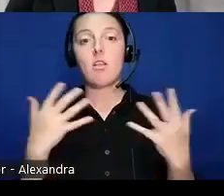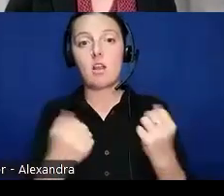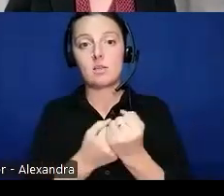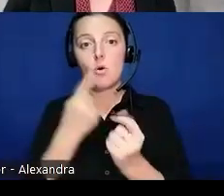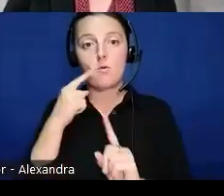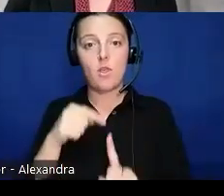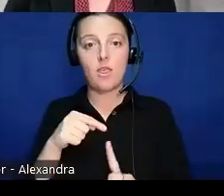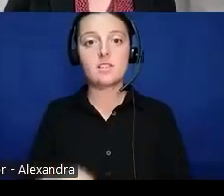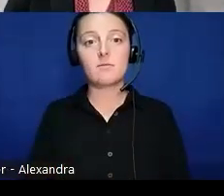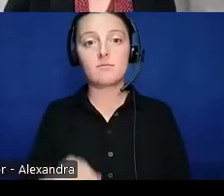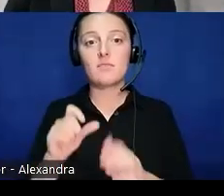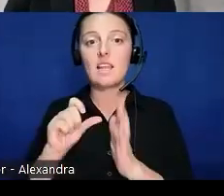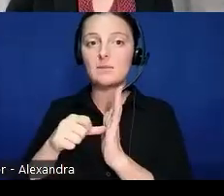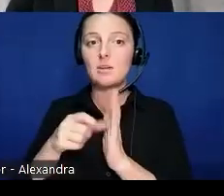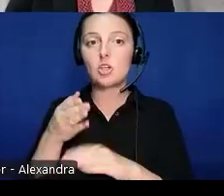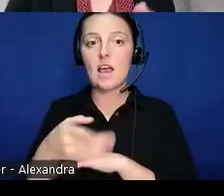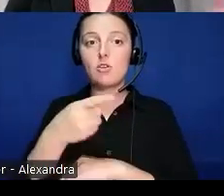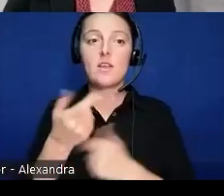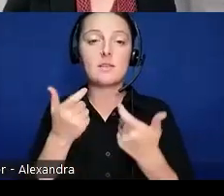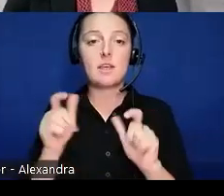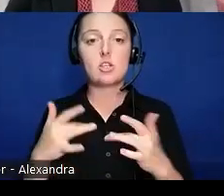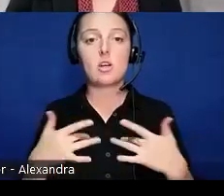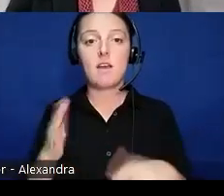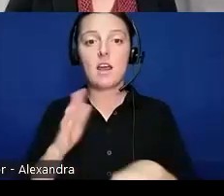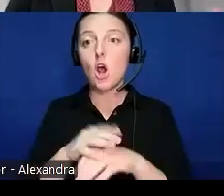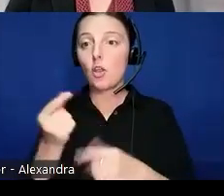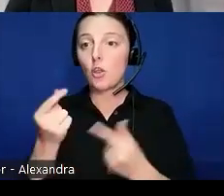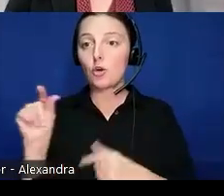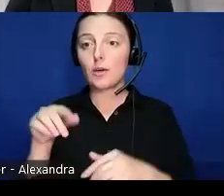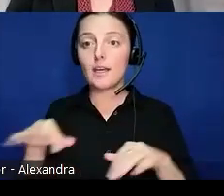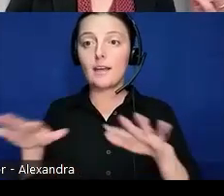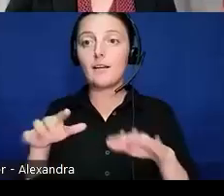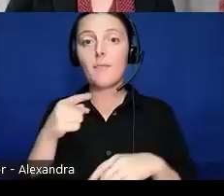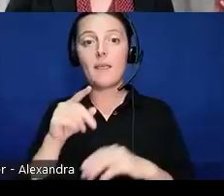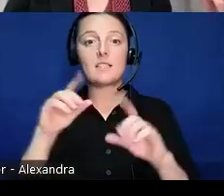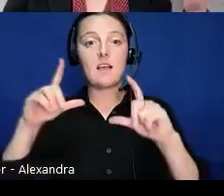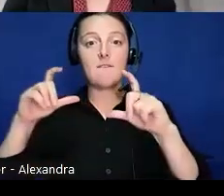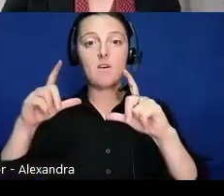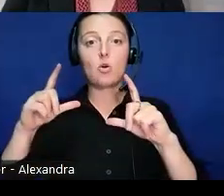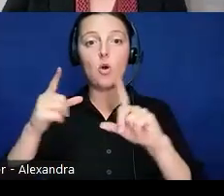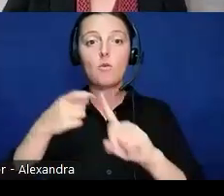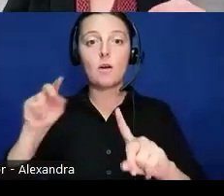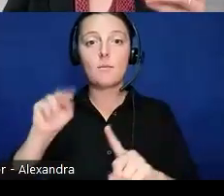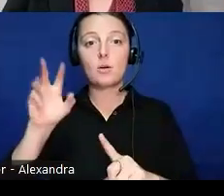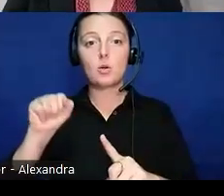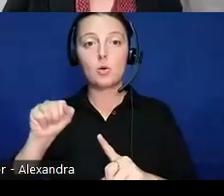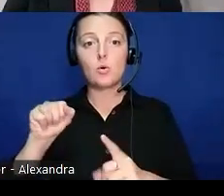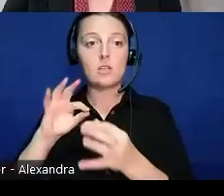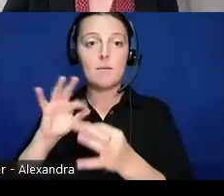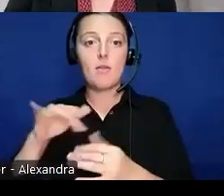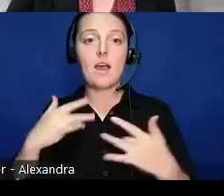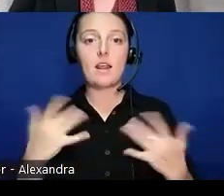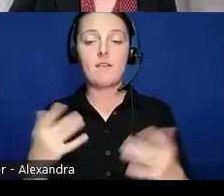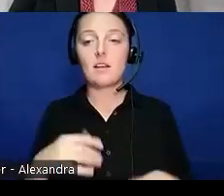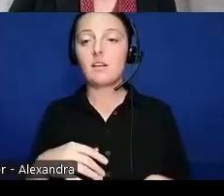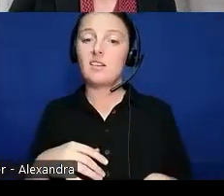especially after this major event on the green. This is just a photo from the news of that event, and I just shined this really big, unfortunate spotlight